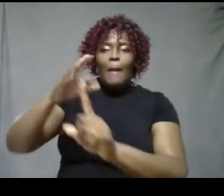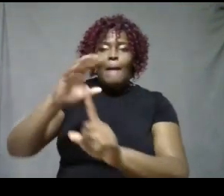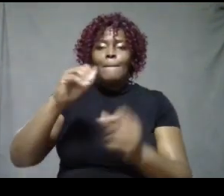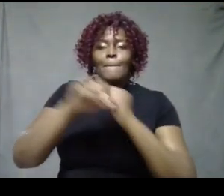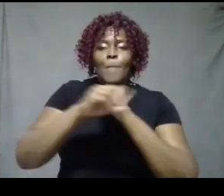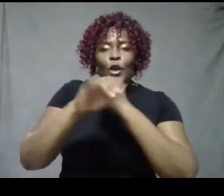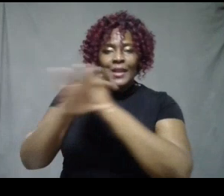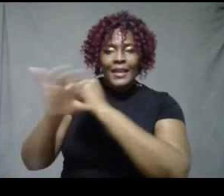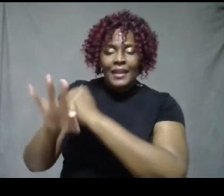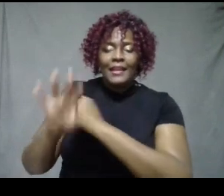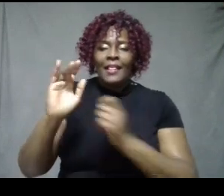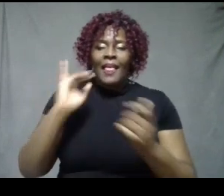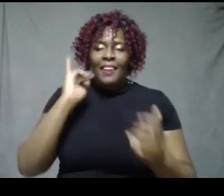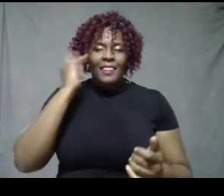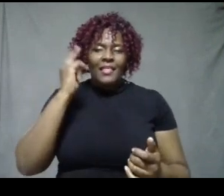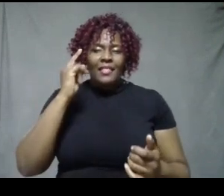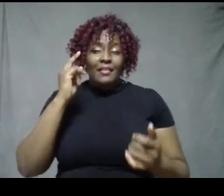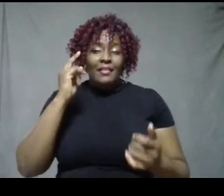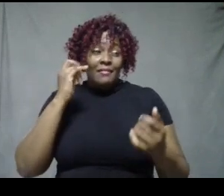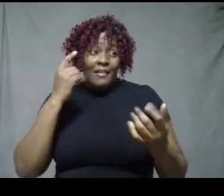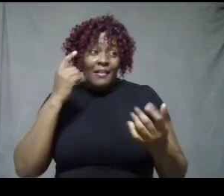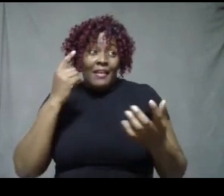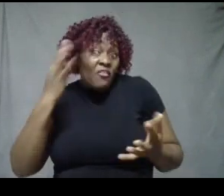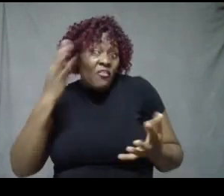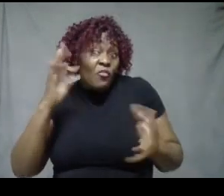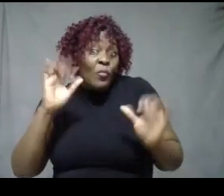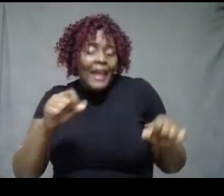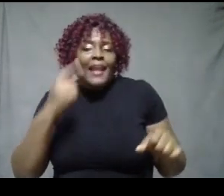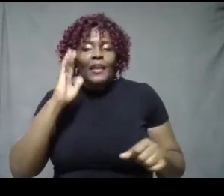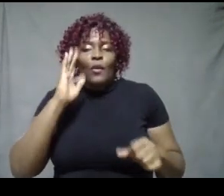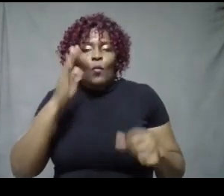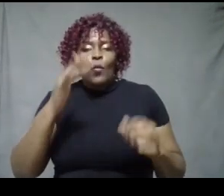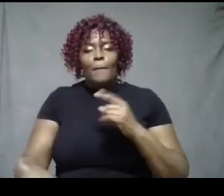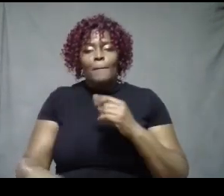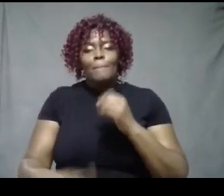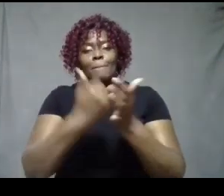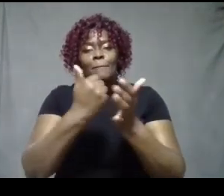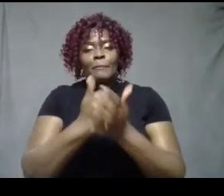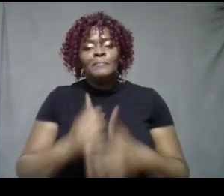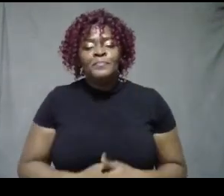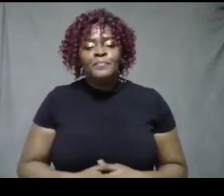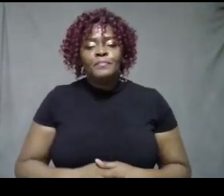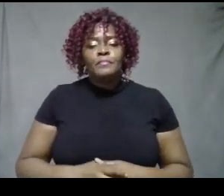Answer my next question. Thank you. Yeah, Mayor, my point to that.